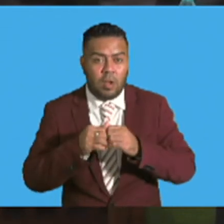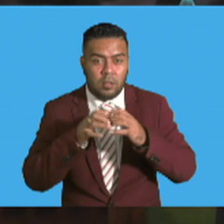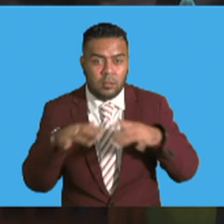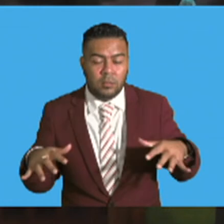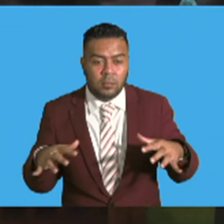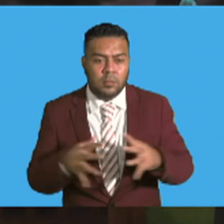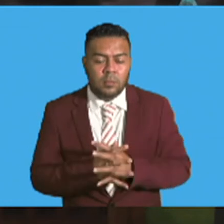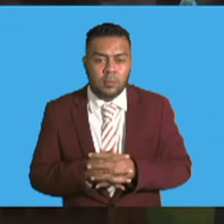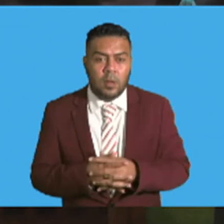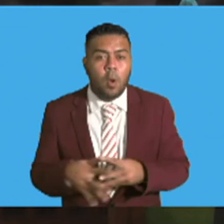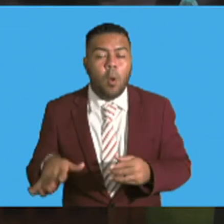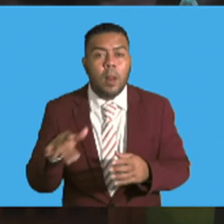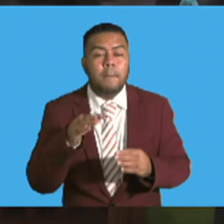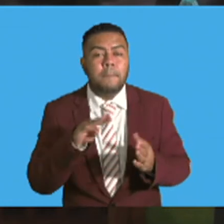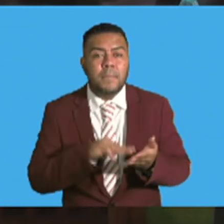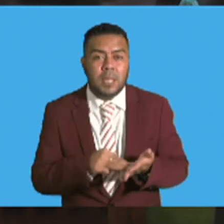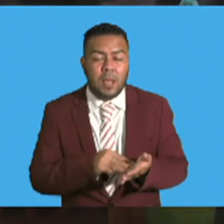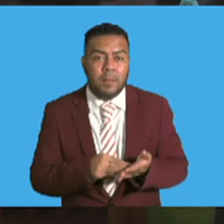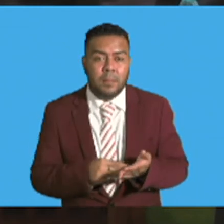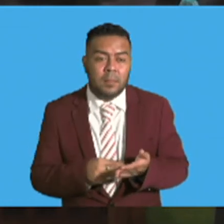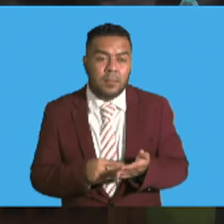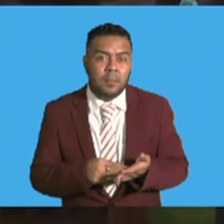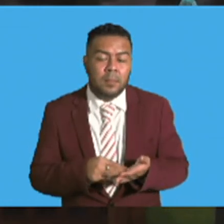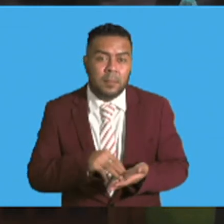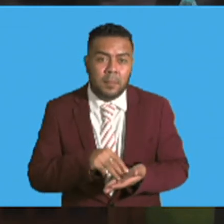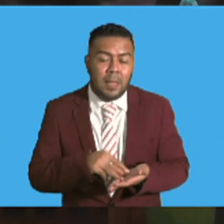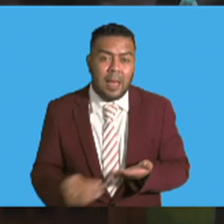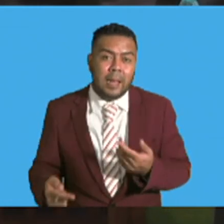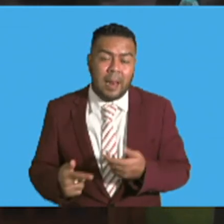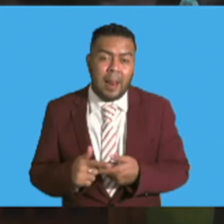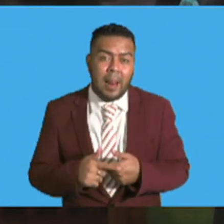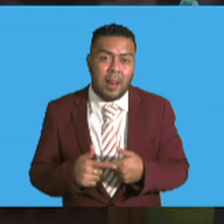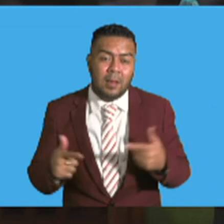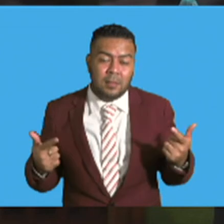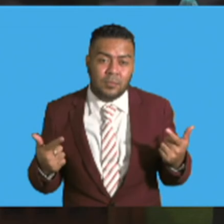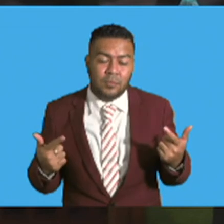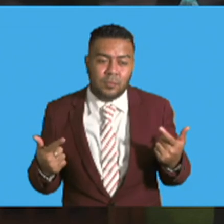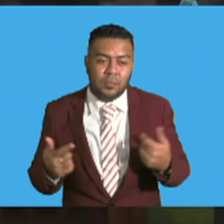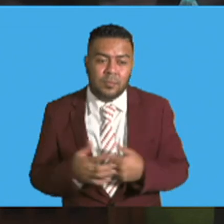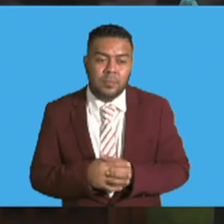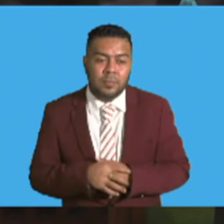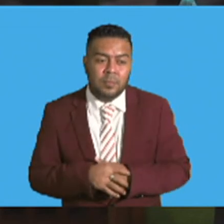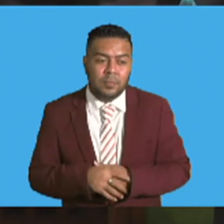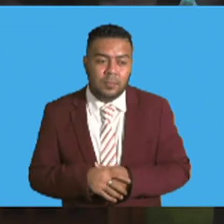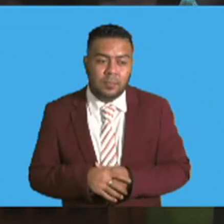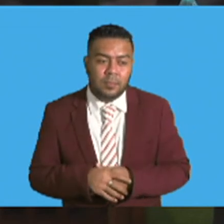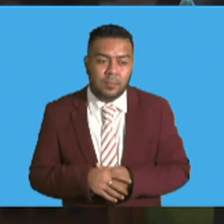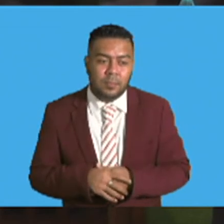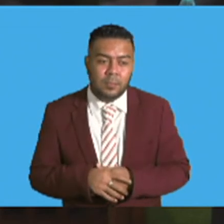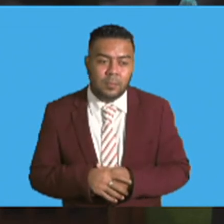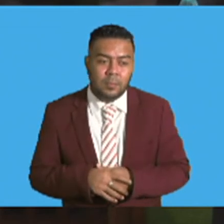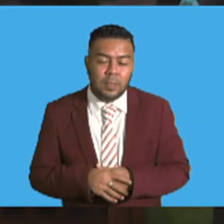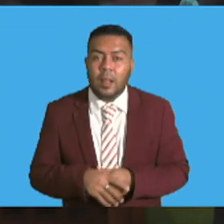all the large, medium and large, all the medium and large livestock farms throughout Fiji, so that they would have